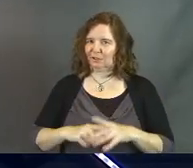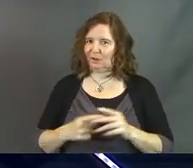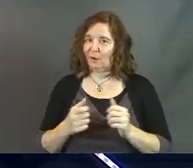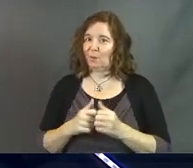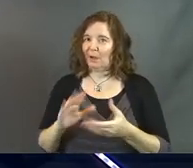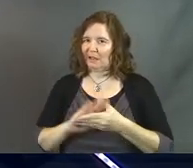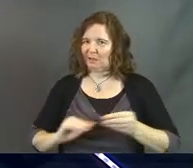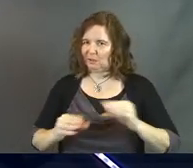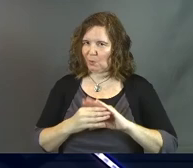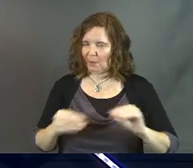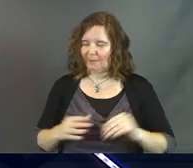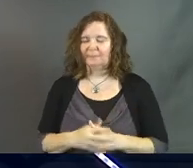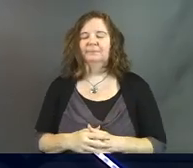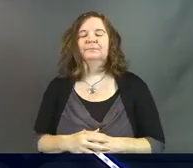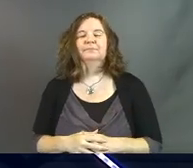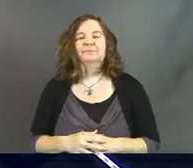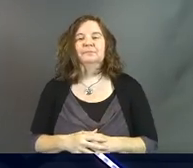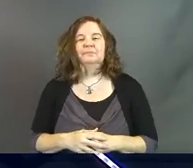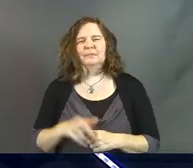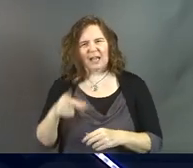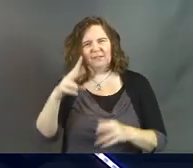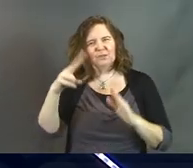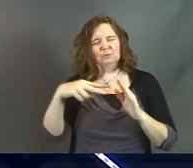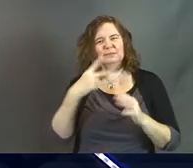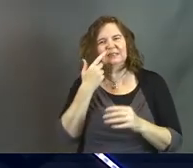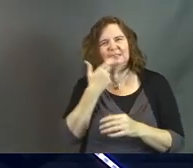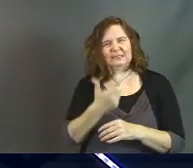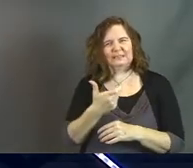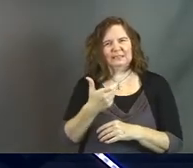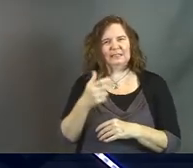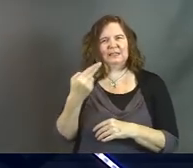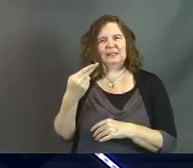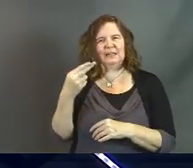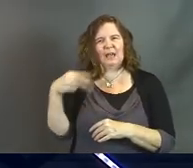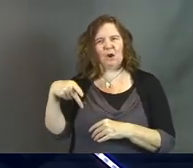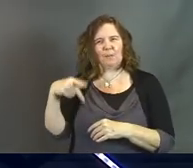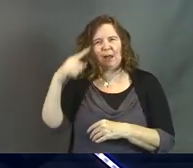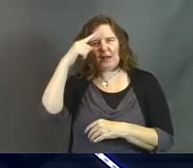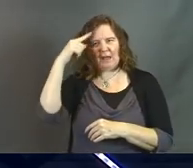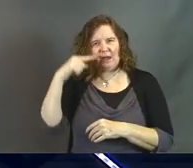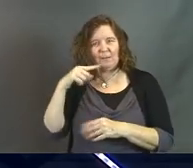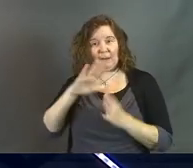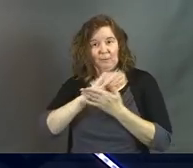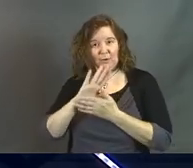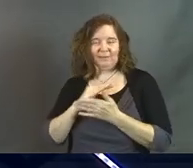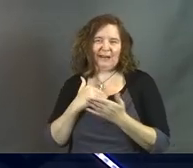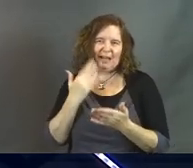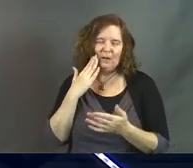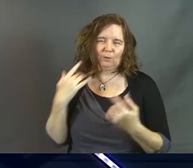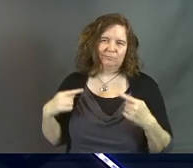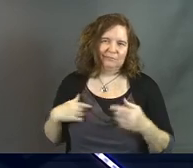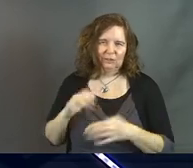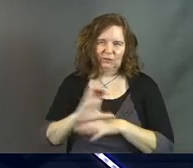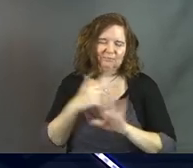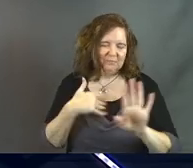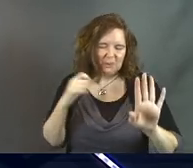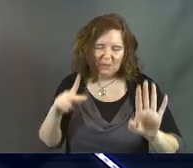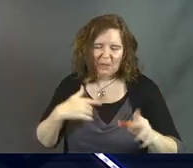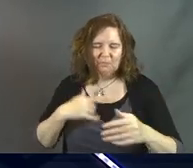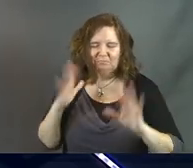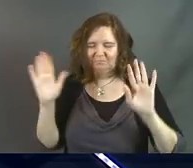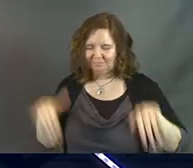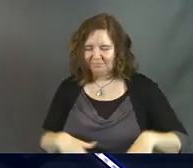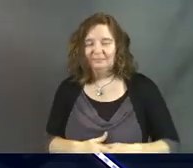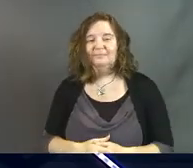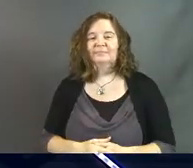Let me start us off with a story. Have you ever seen a Harry Potter movie? Okay. And I know that's controversial in the church. It's okay. We'll get over